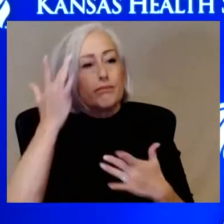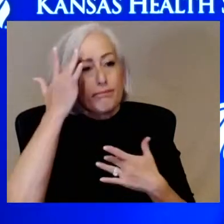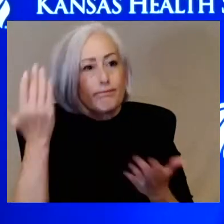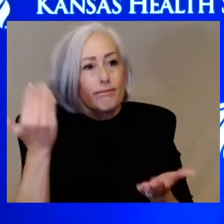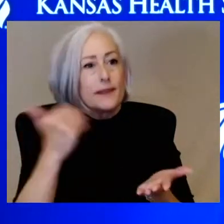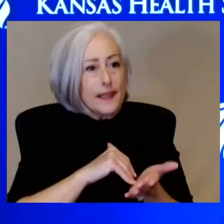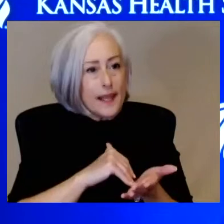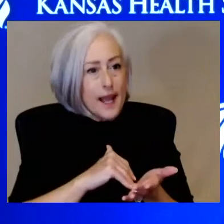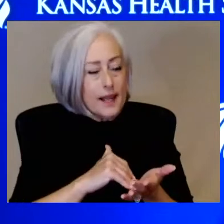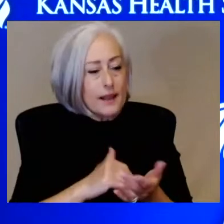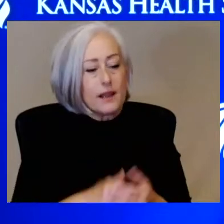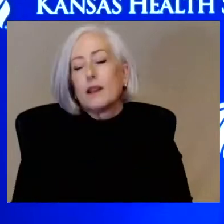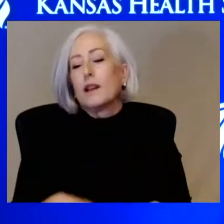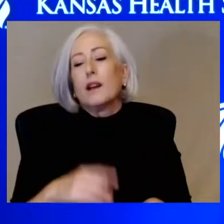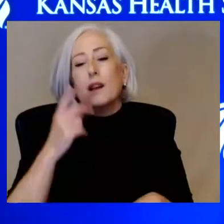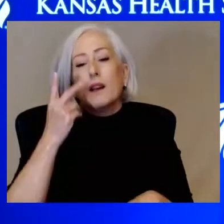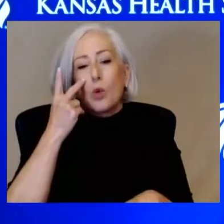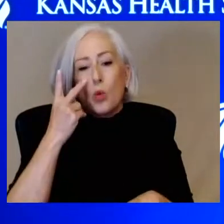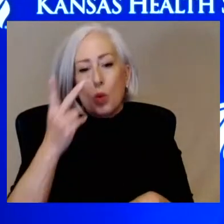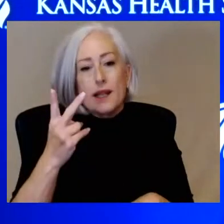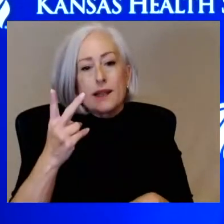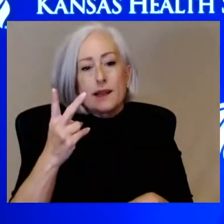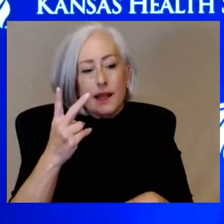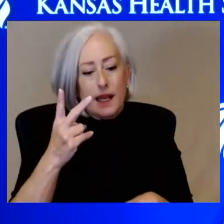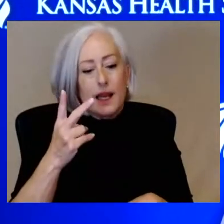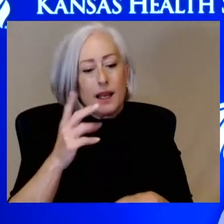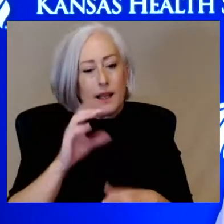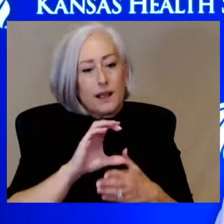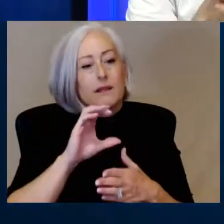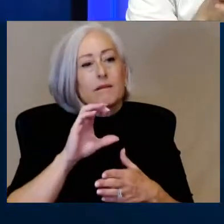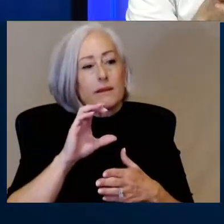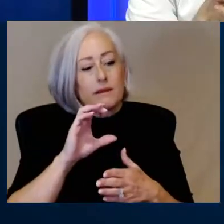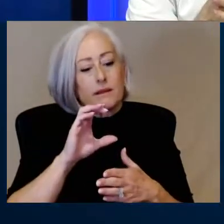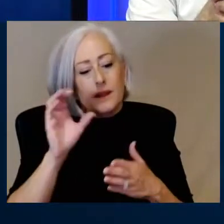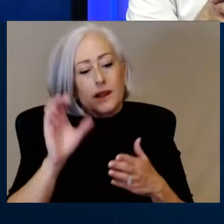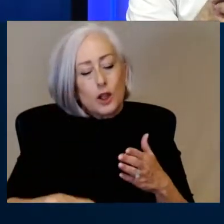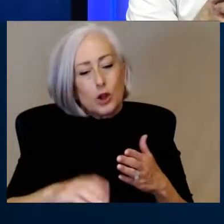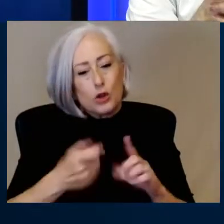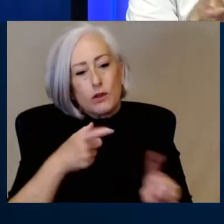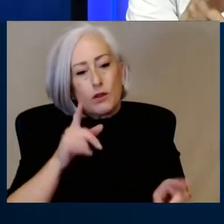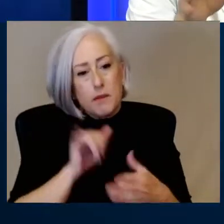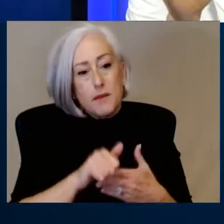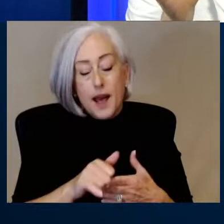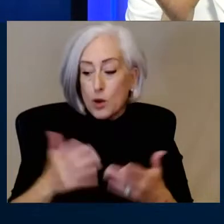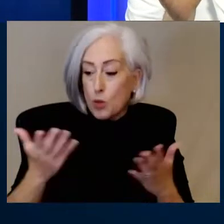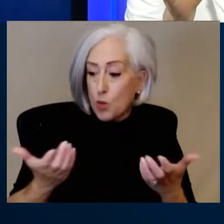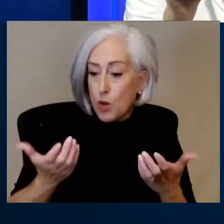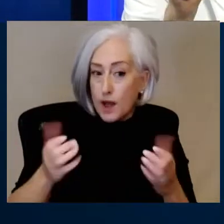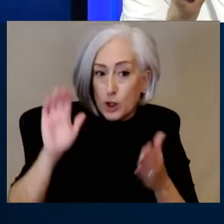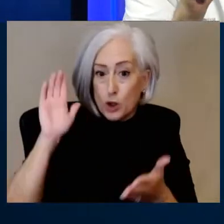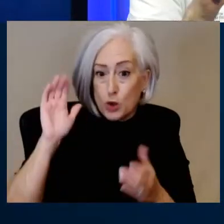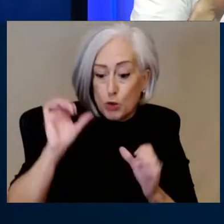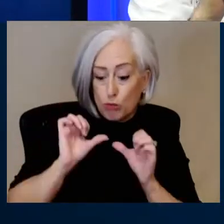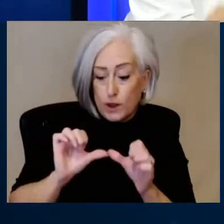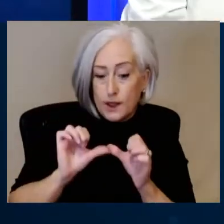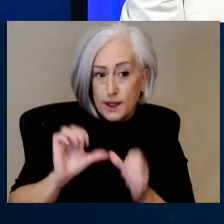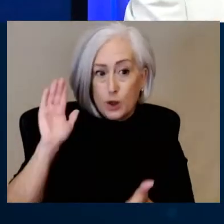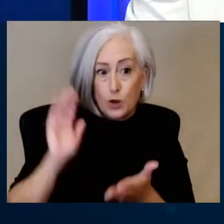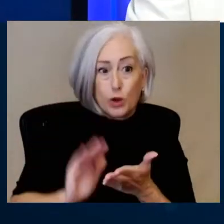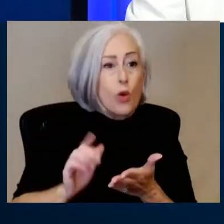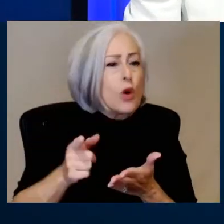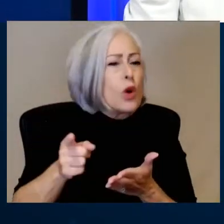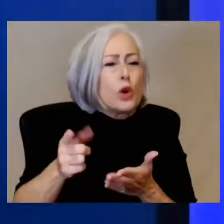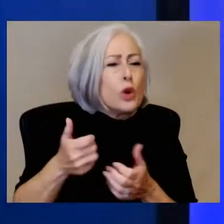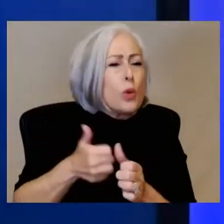a cumulative effect of that on that individual person. And we want that to stay low because you still don't want to get COVID, right? You say, well, I'm not